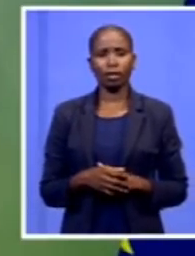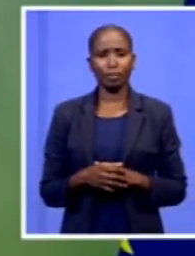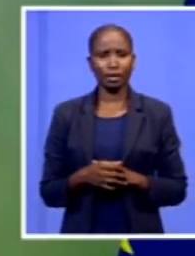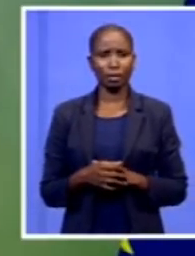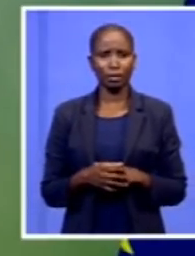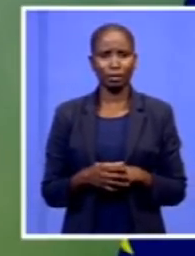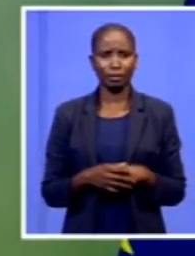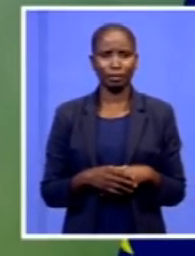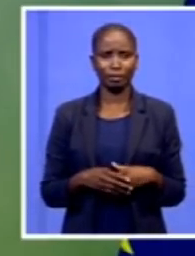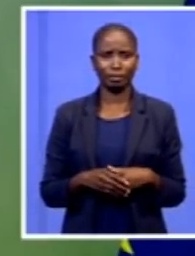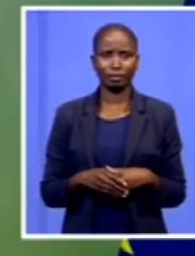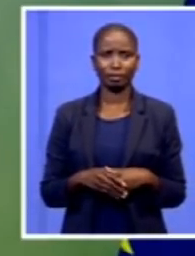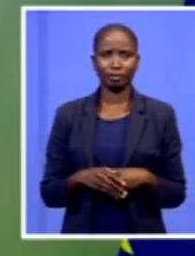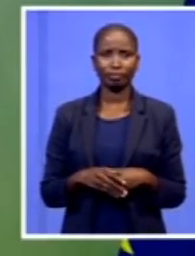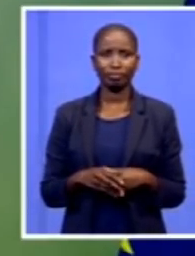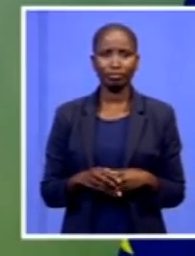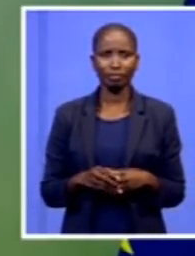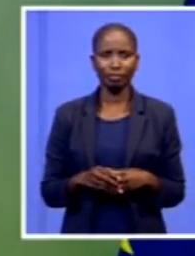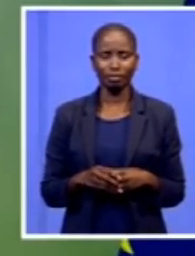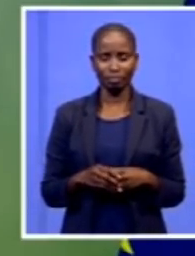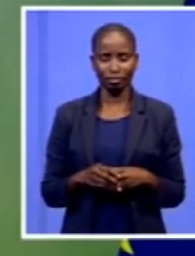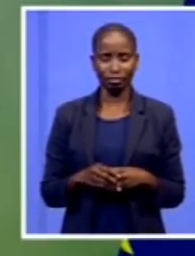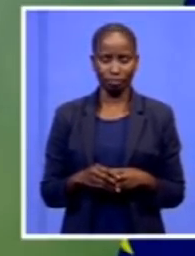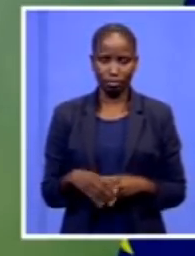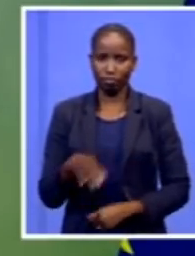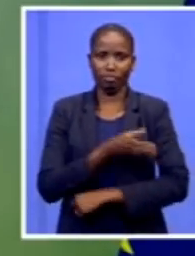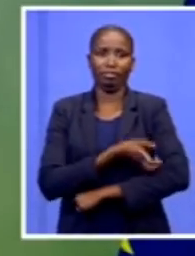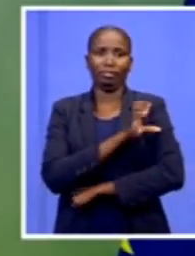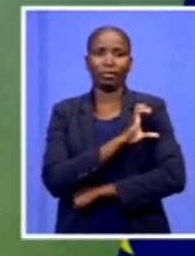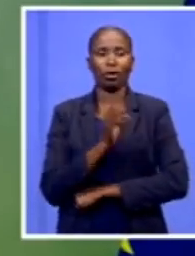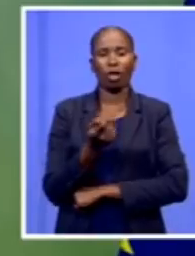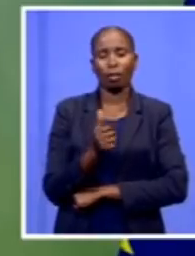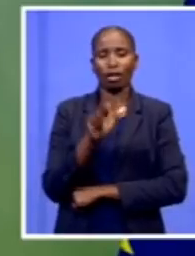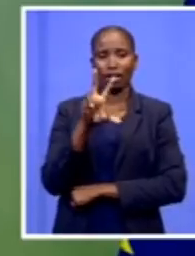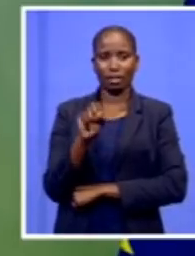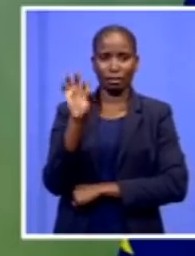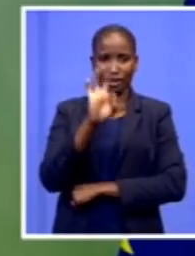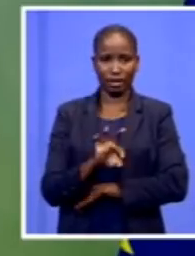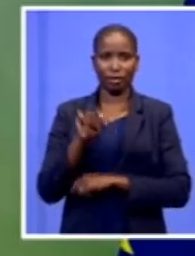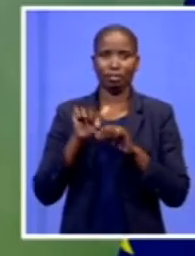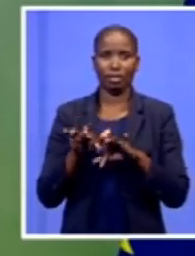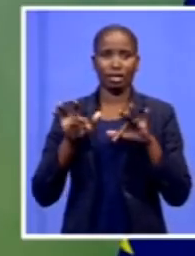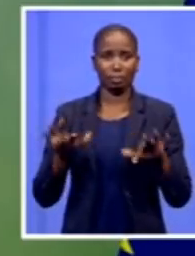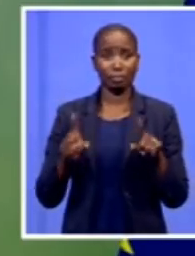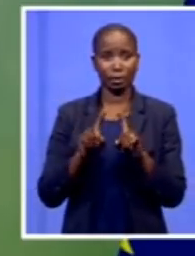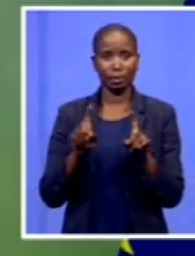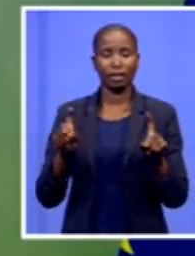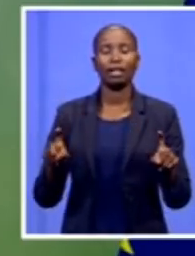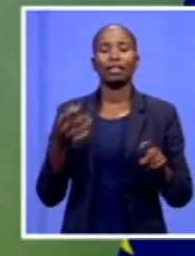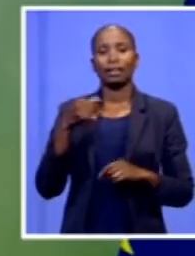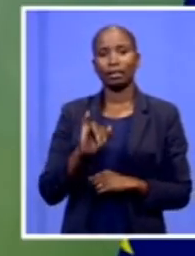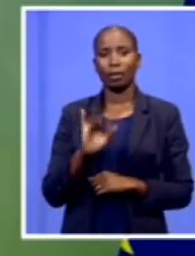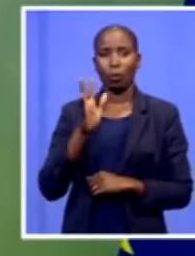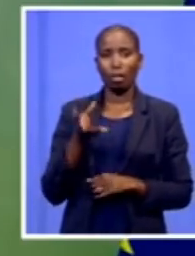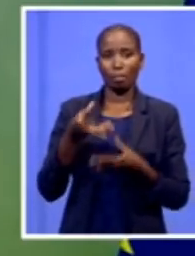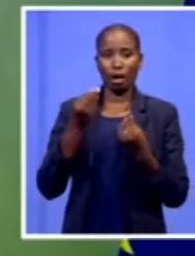More than 80% of the population of Africa is yet to receive a single dose.